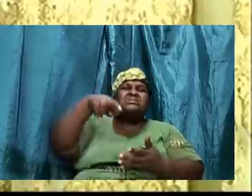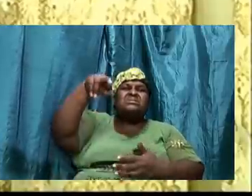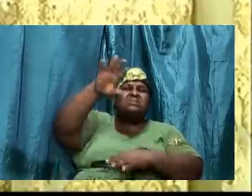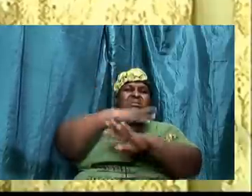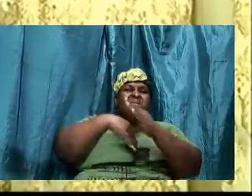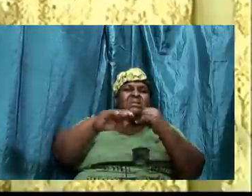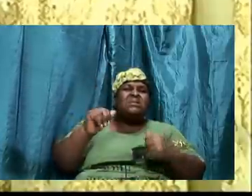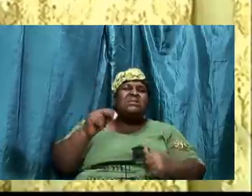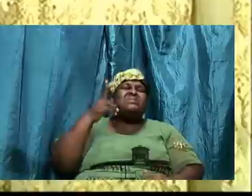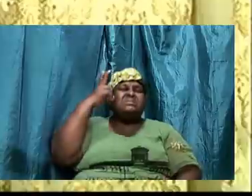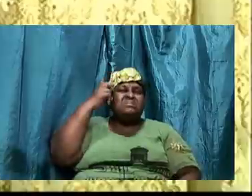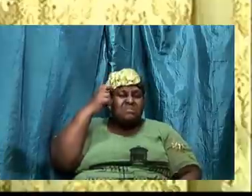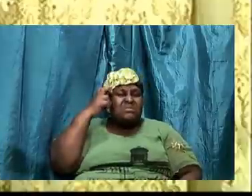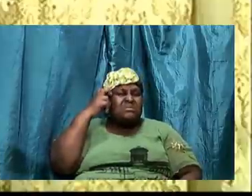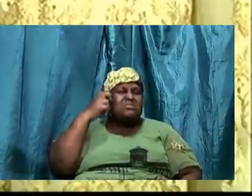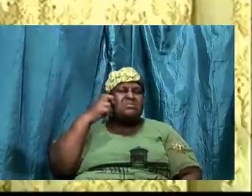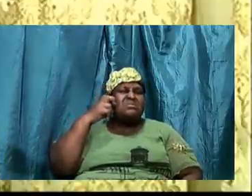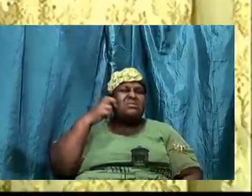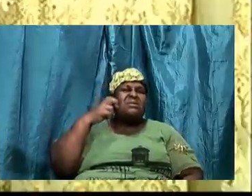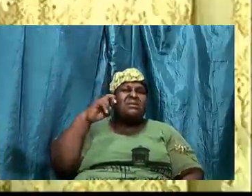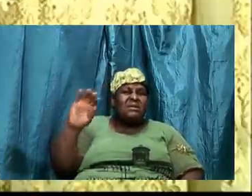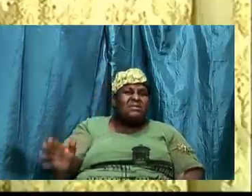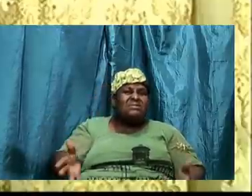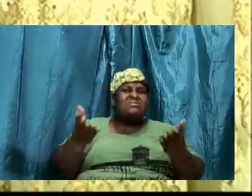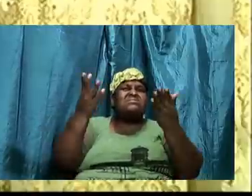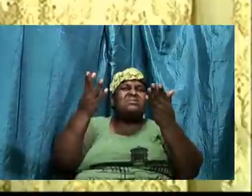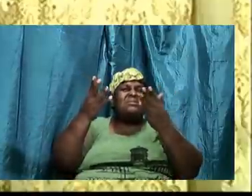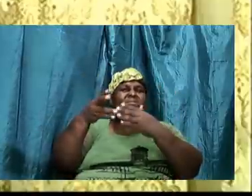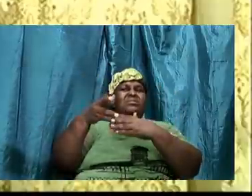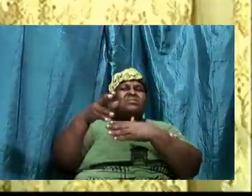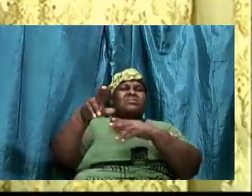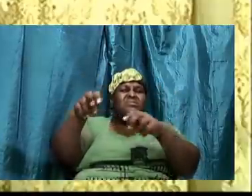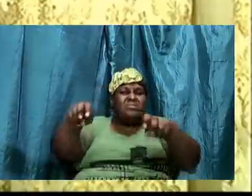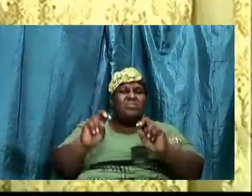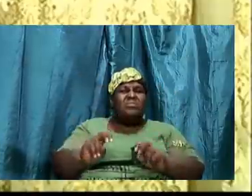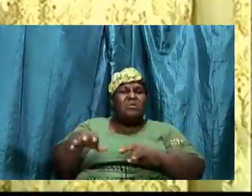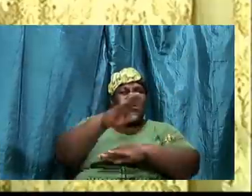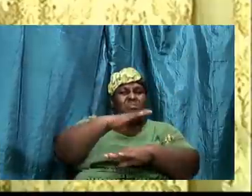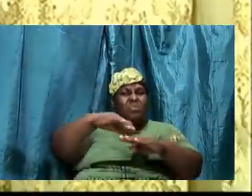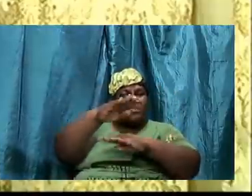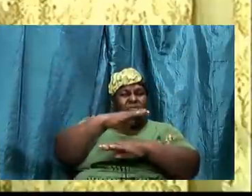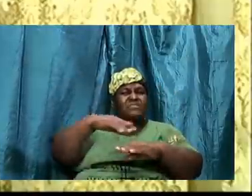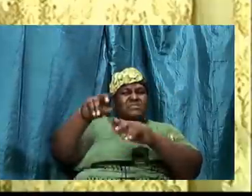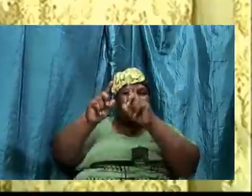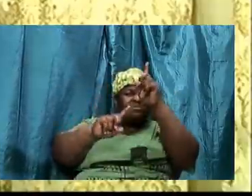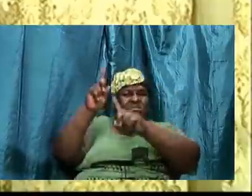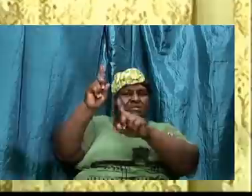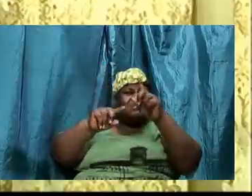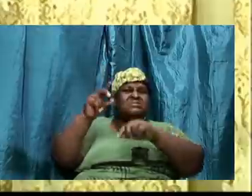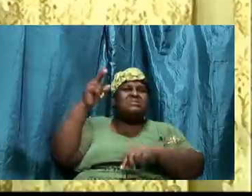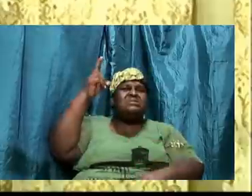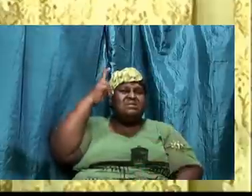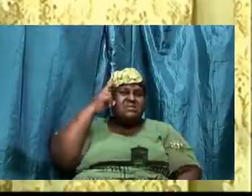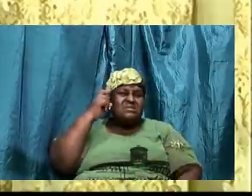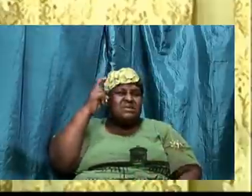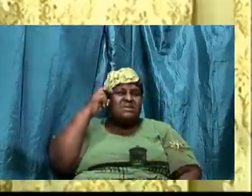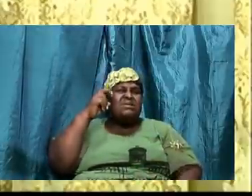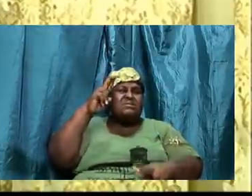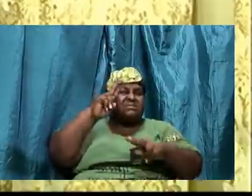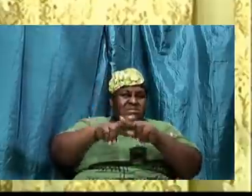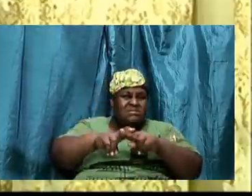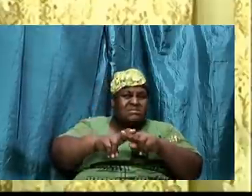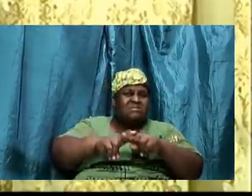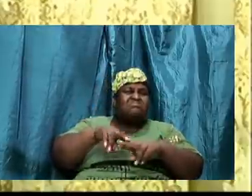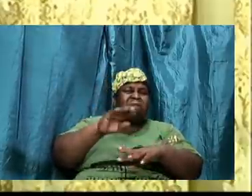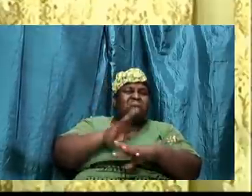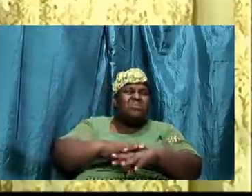will exalt my throne above the stars of God. I will also sit upon the